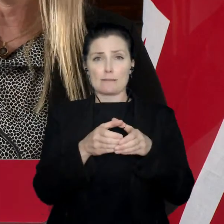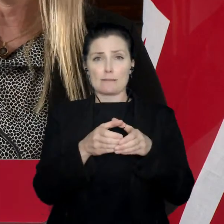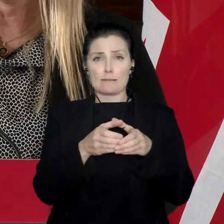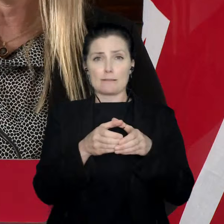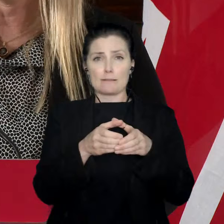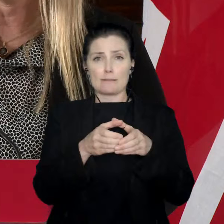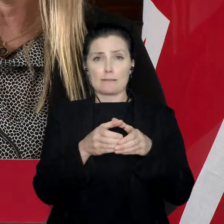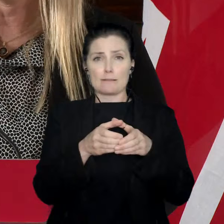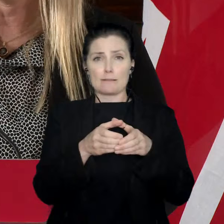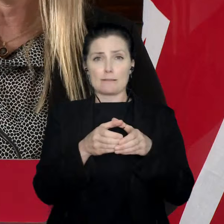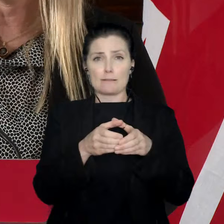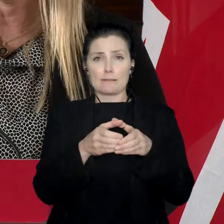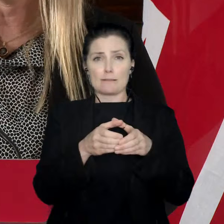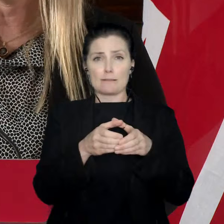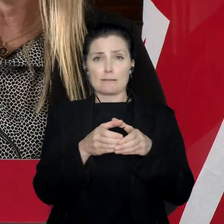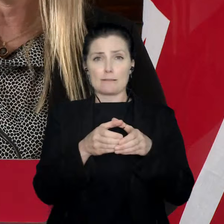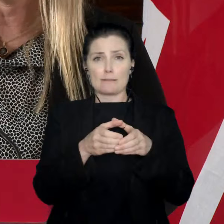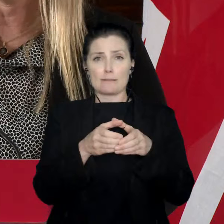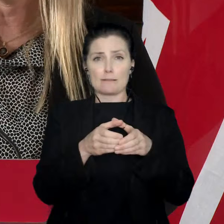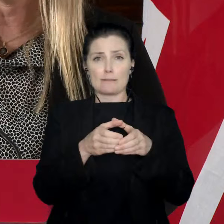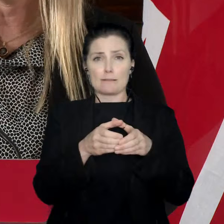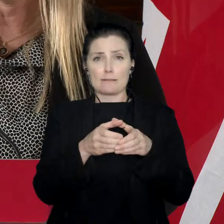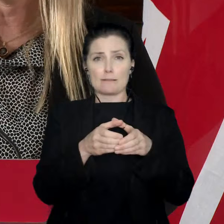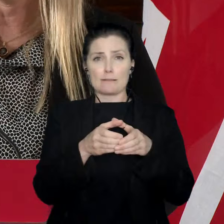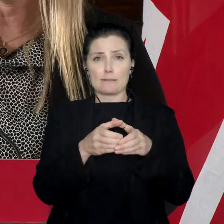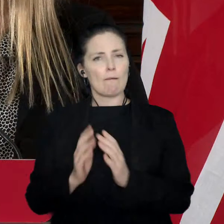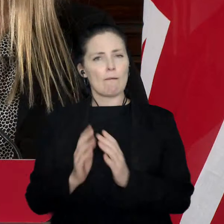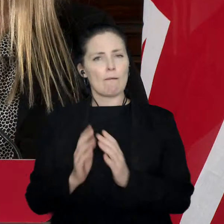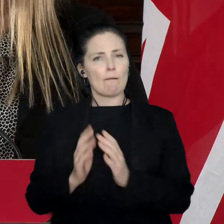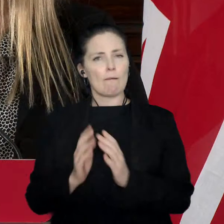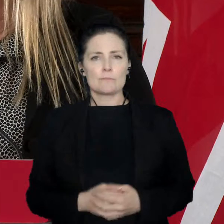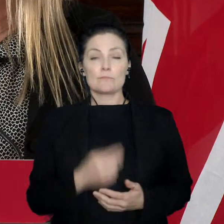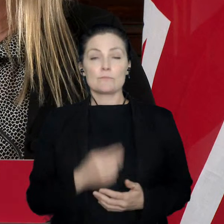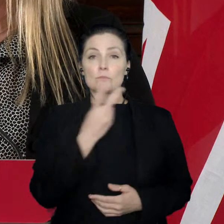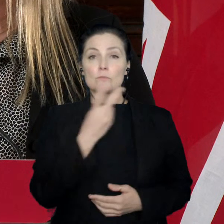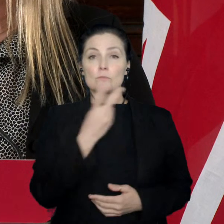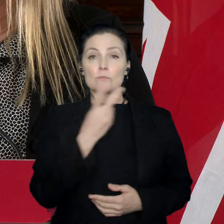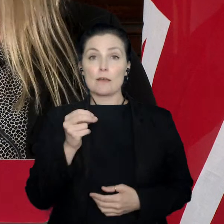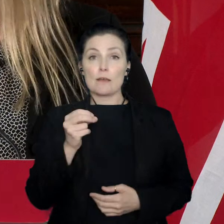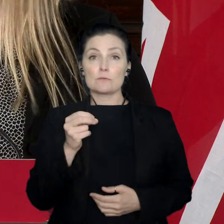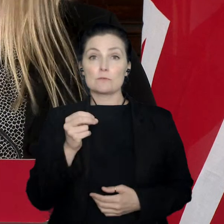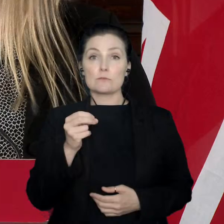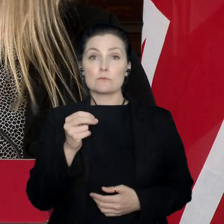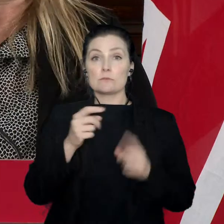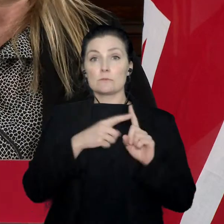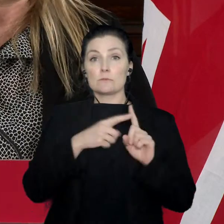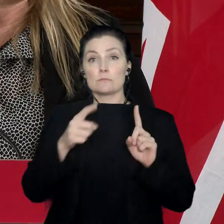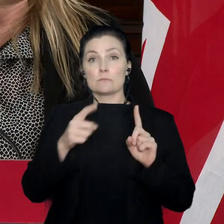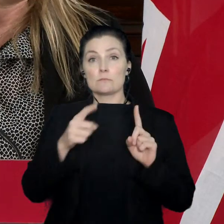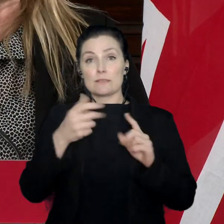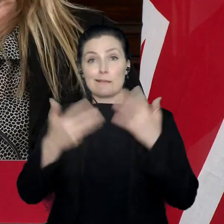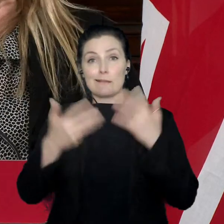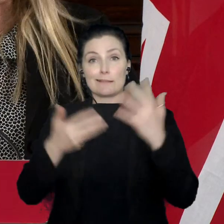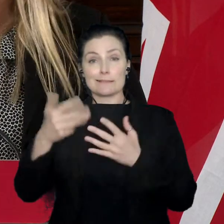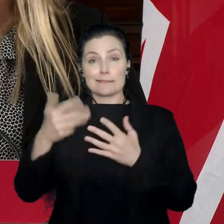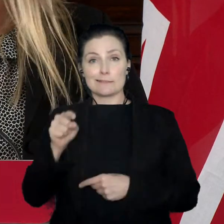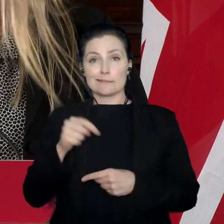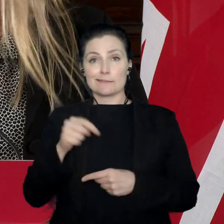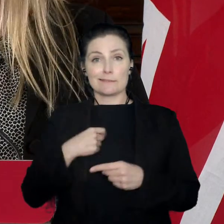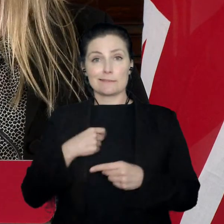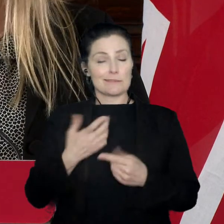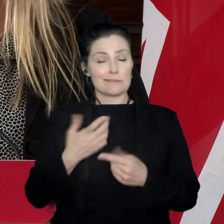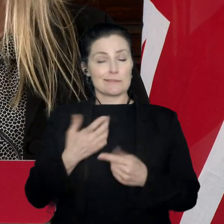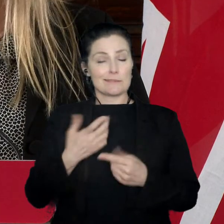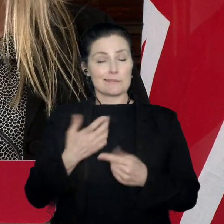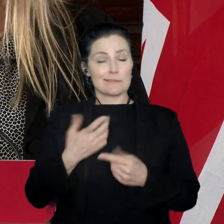2017 and 2019, for many Jews, that simply could not be a primary factor